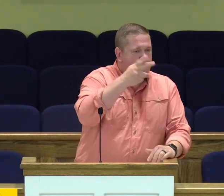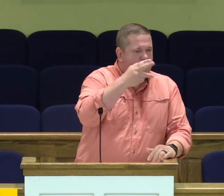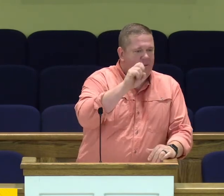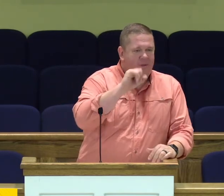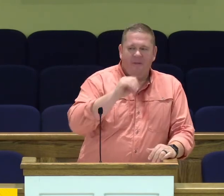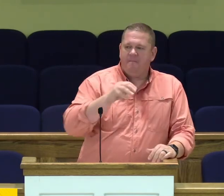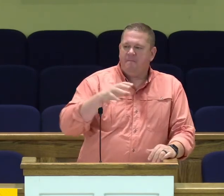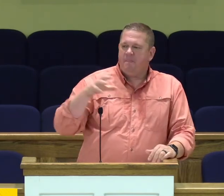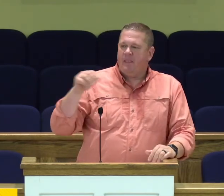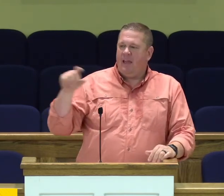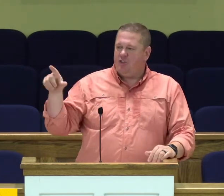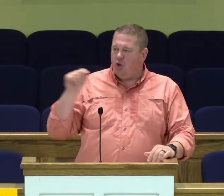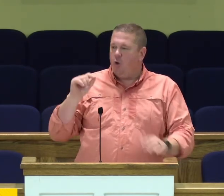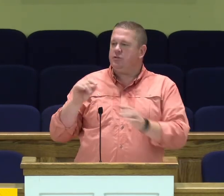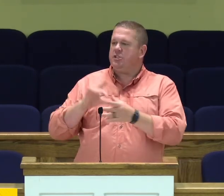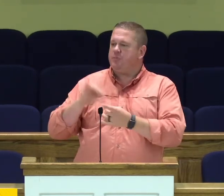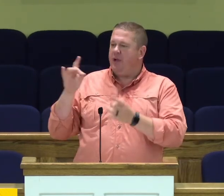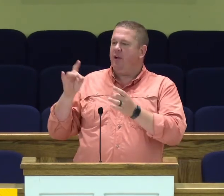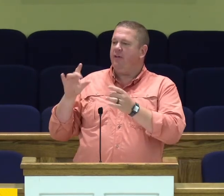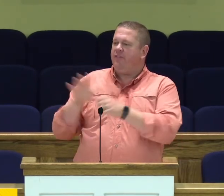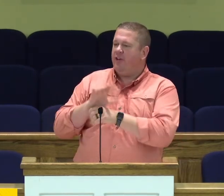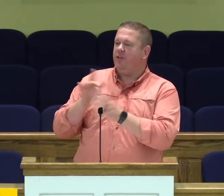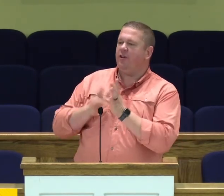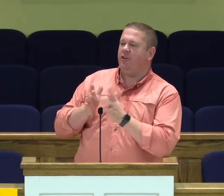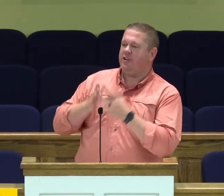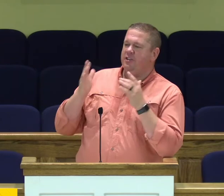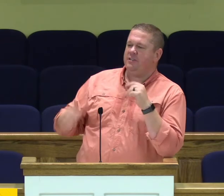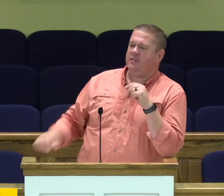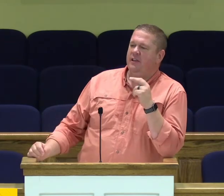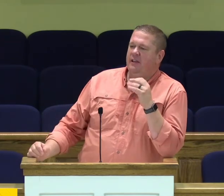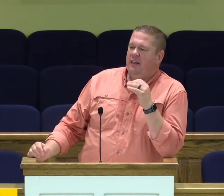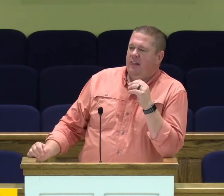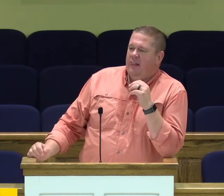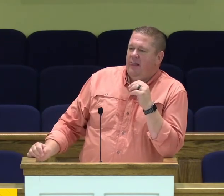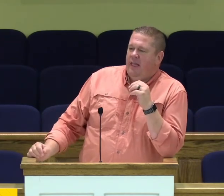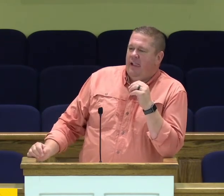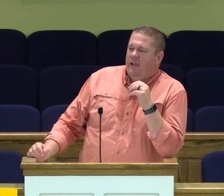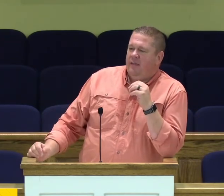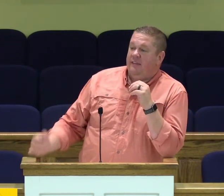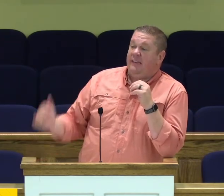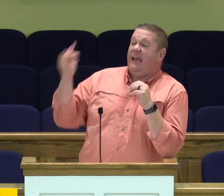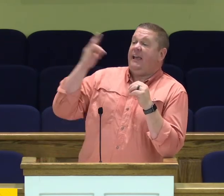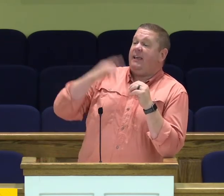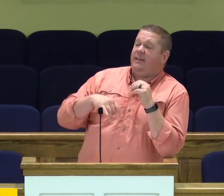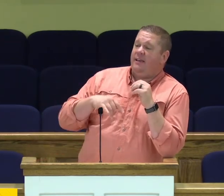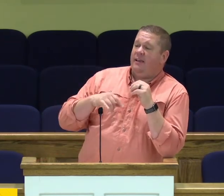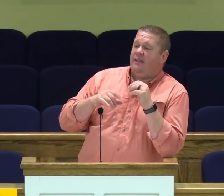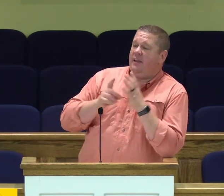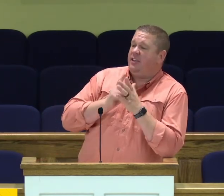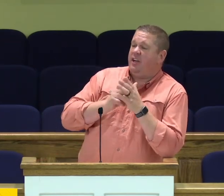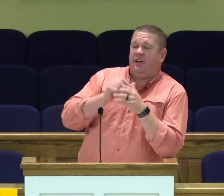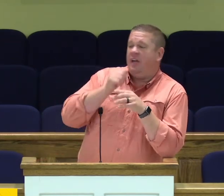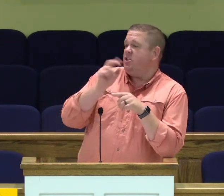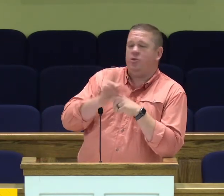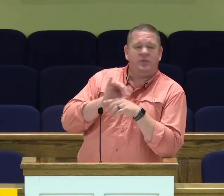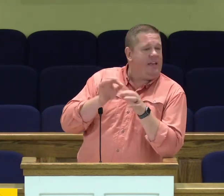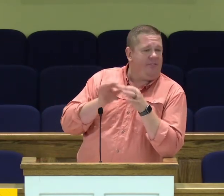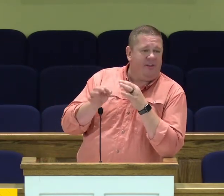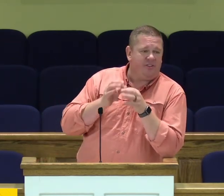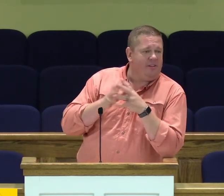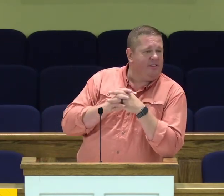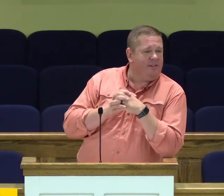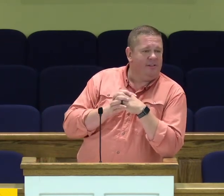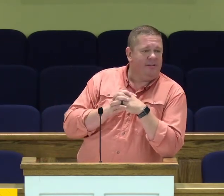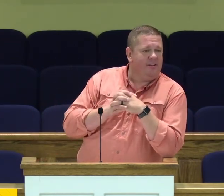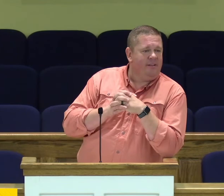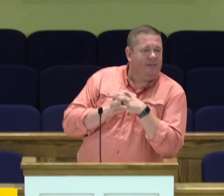enthusiasm. And he chose spirit-filled Christians. Today, the dictionary doesn't use that